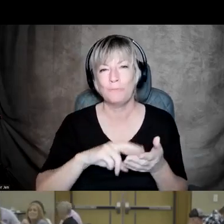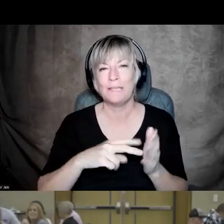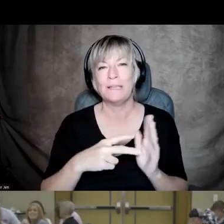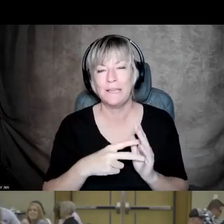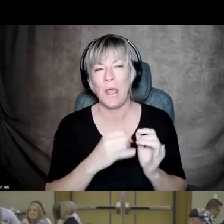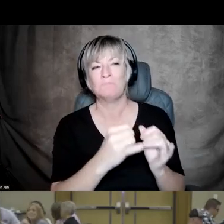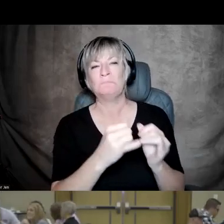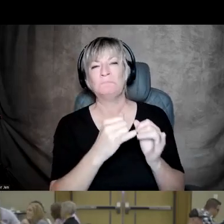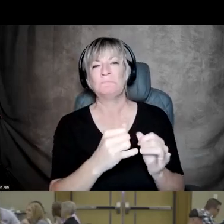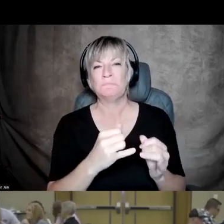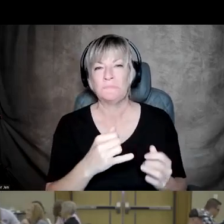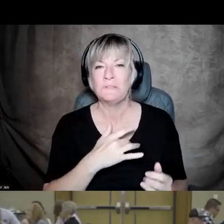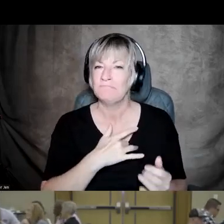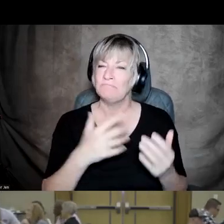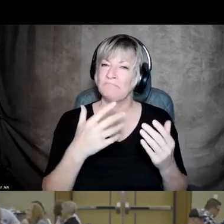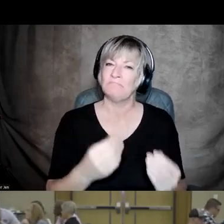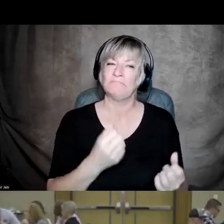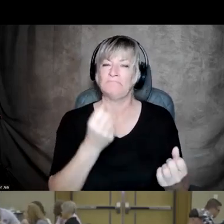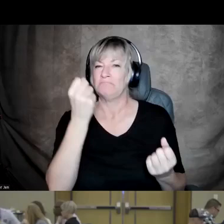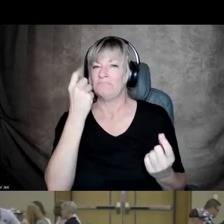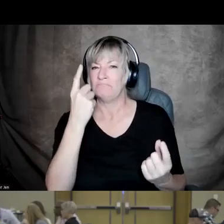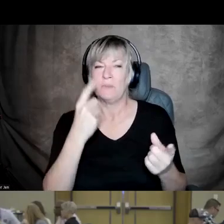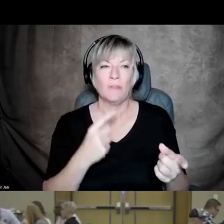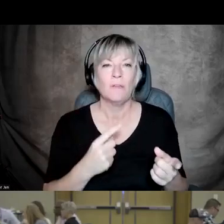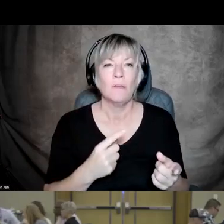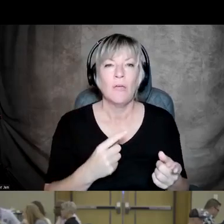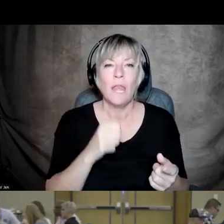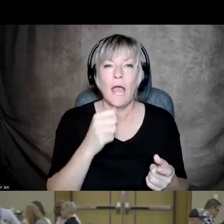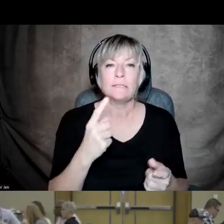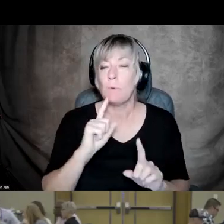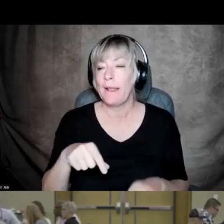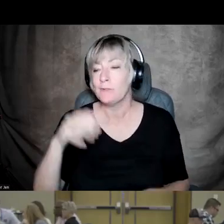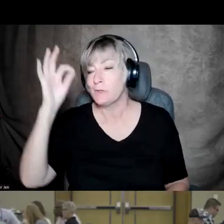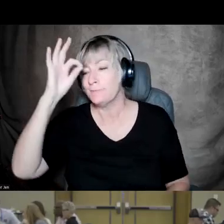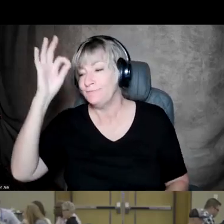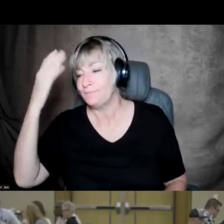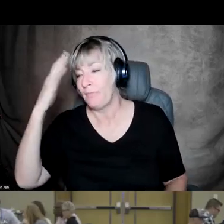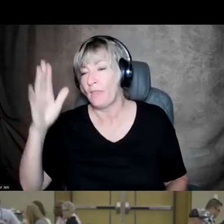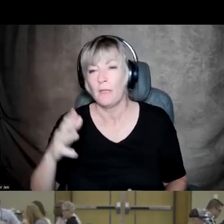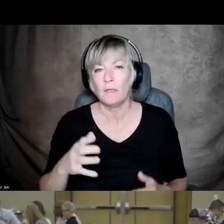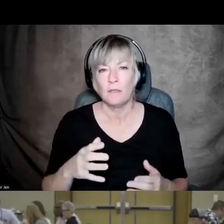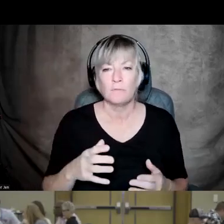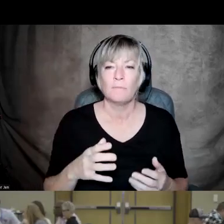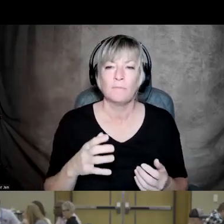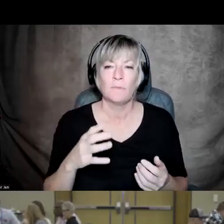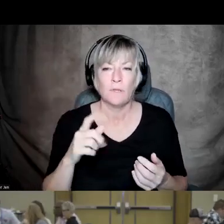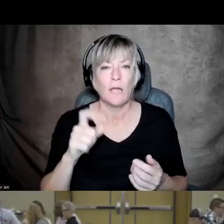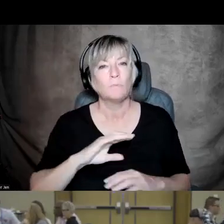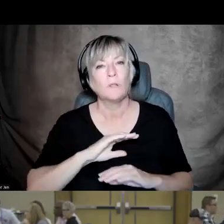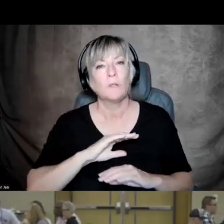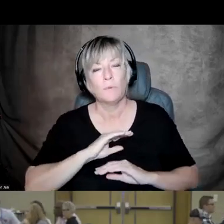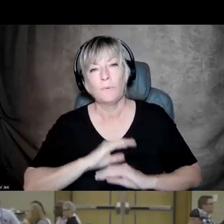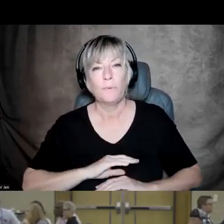are compassionate and empathetic. And it's not somebody who don't know, who have no clue. That was the biggest relief I got,